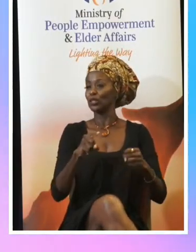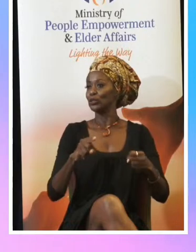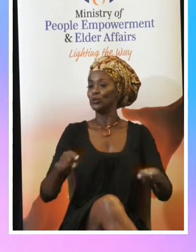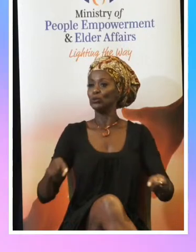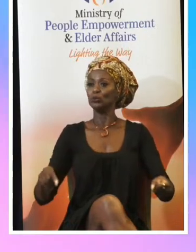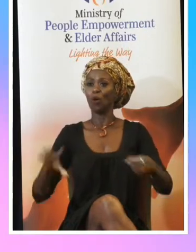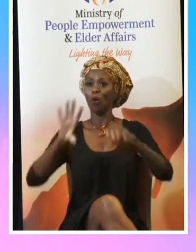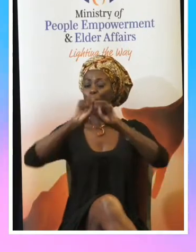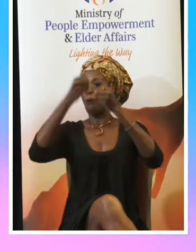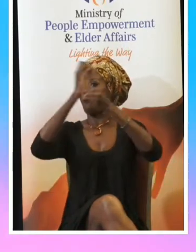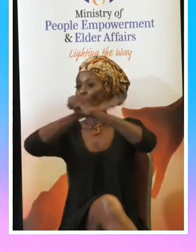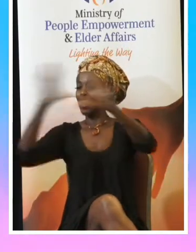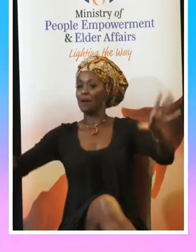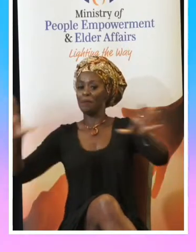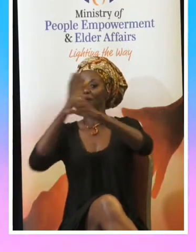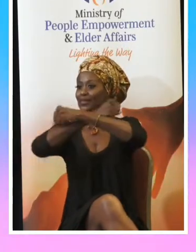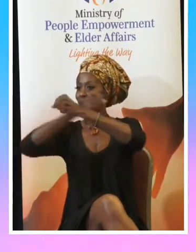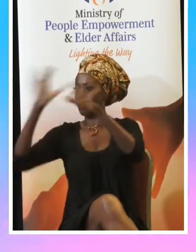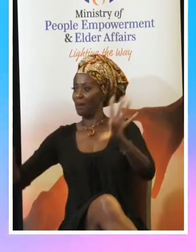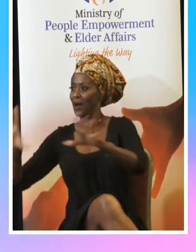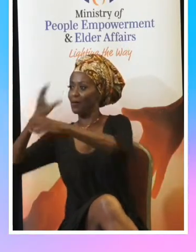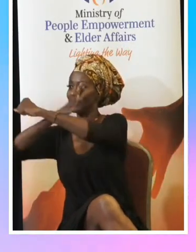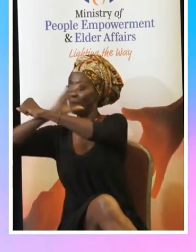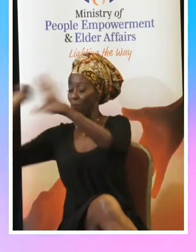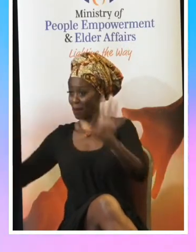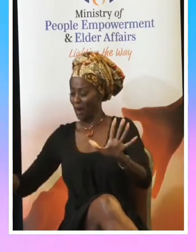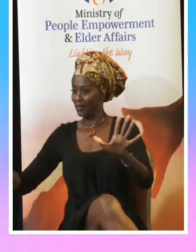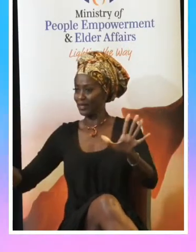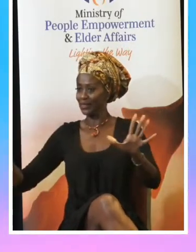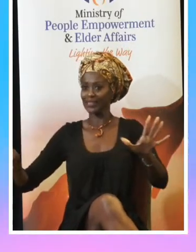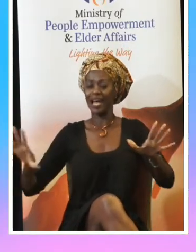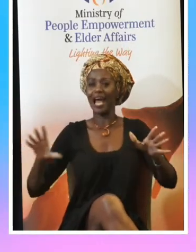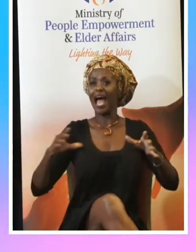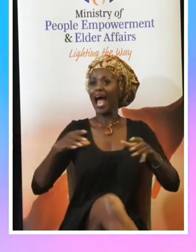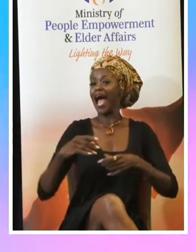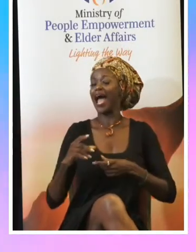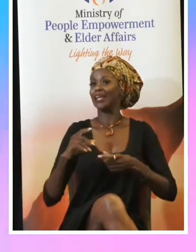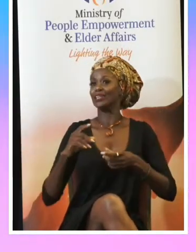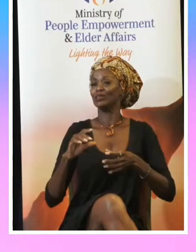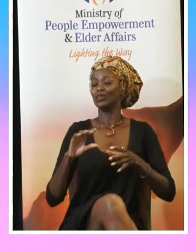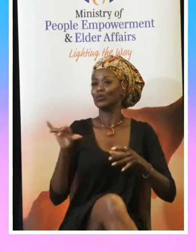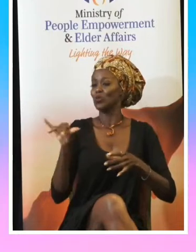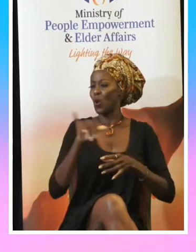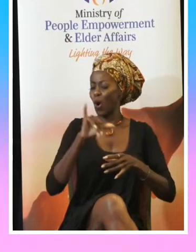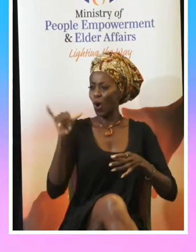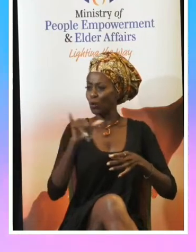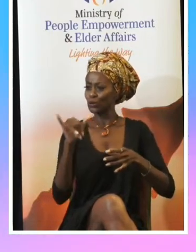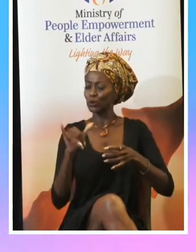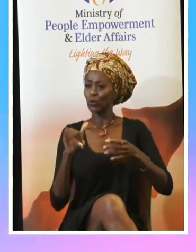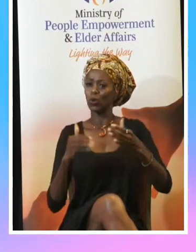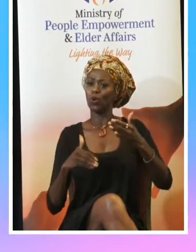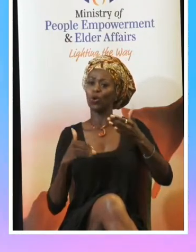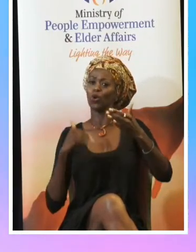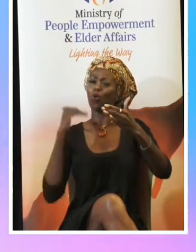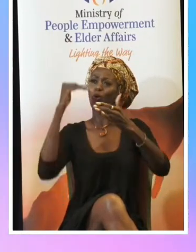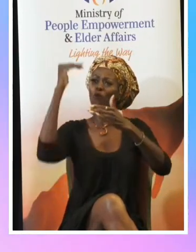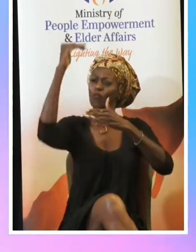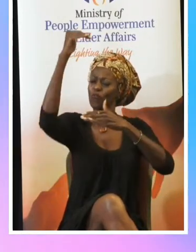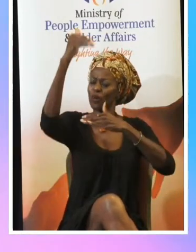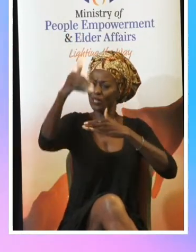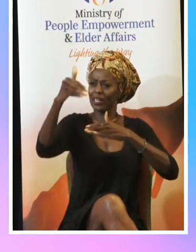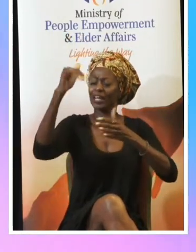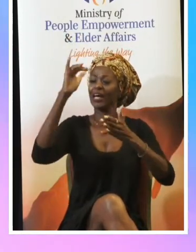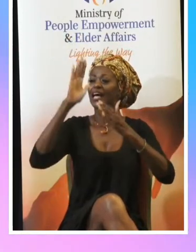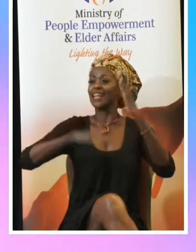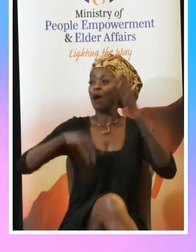before you and to surpass people's expectations. Yeah. Not for them, but for you. And for